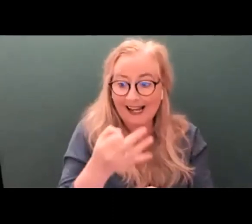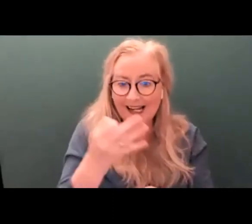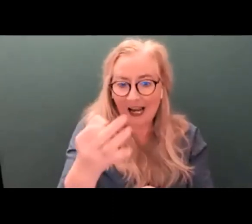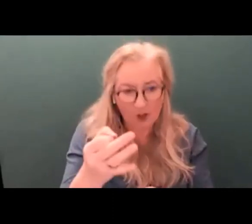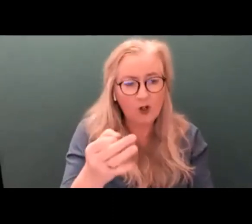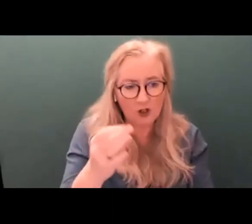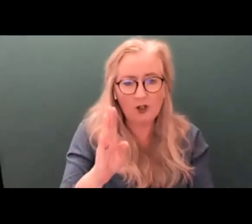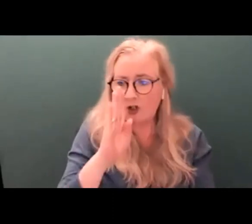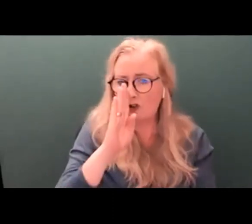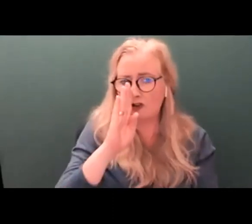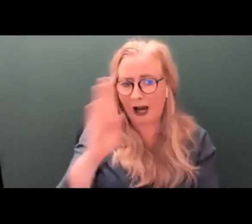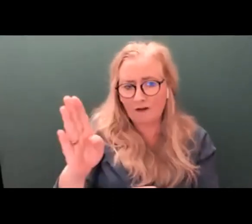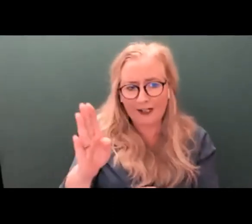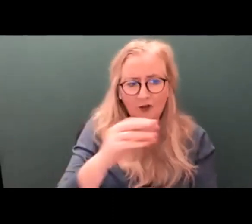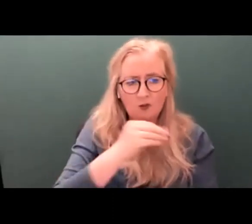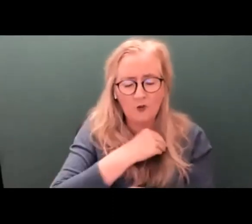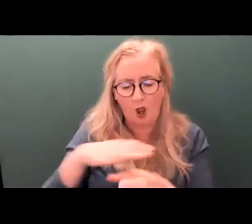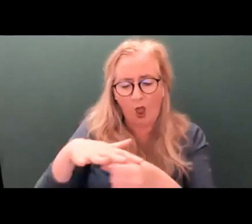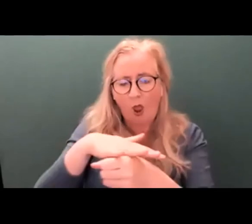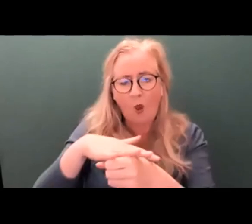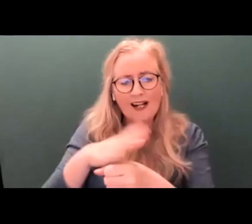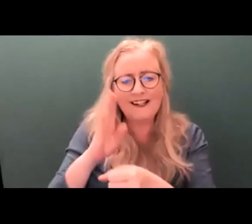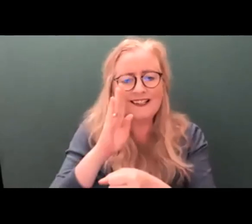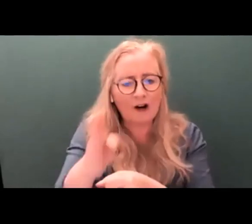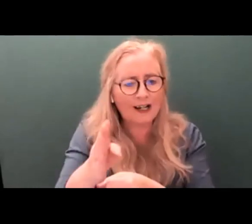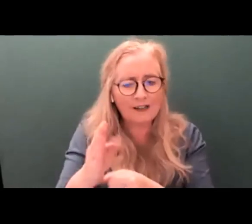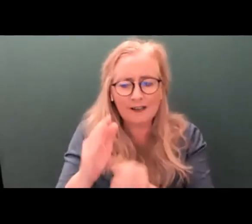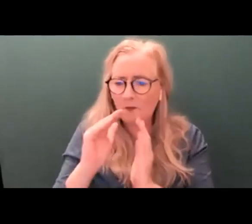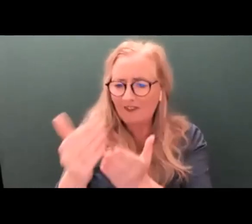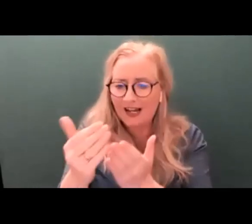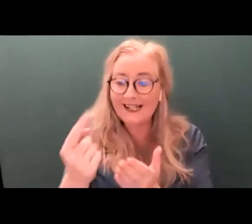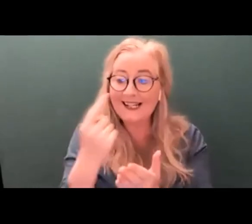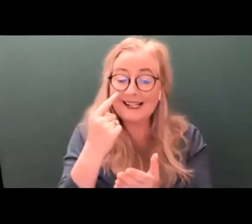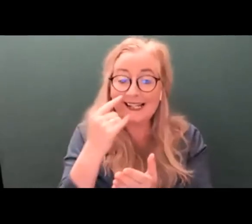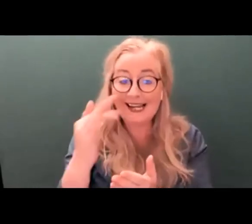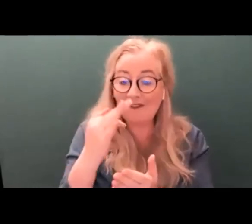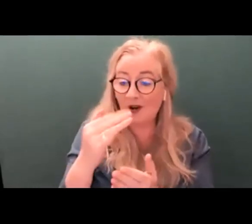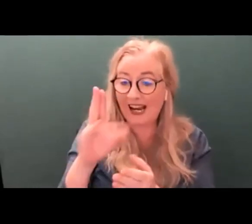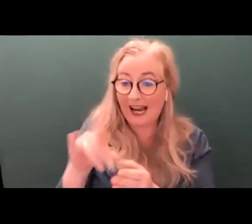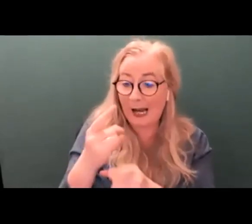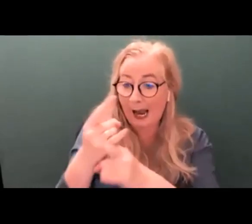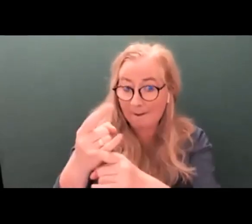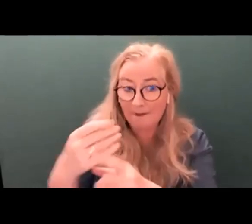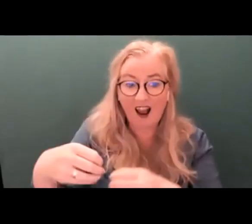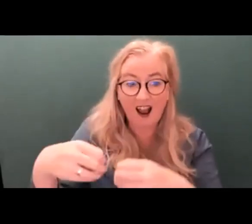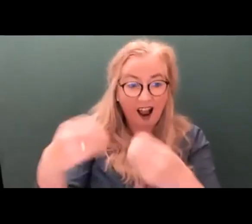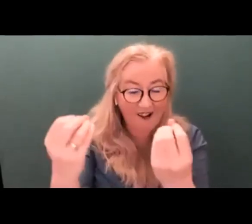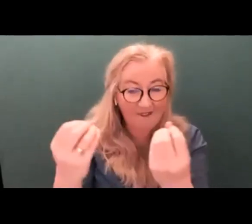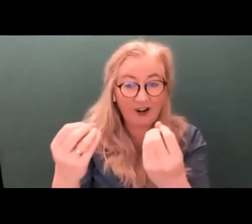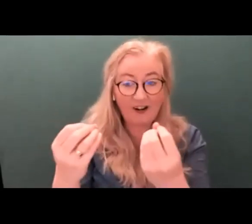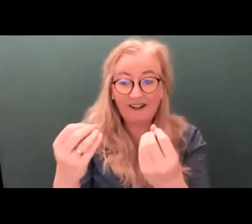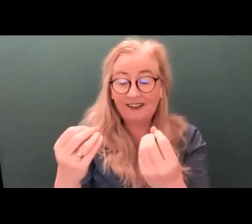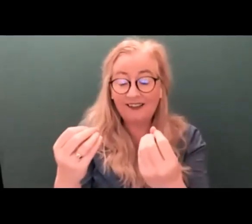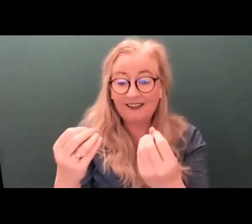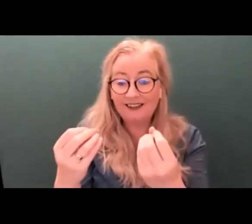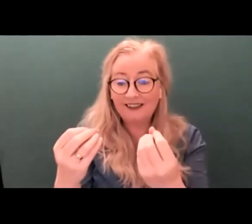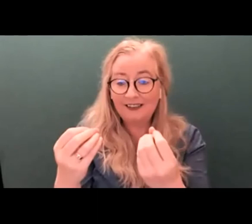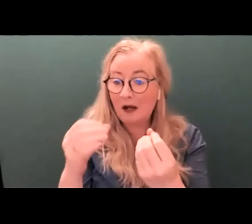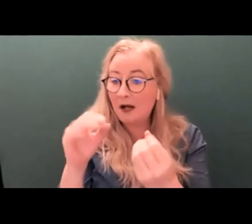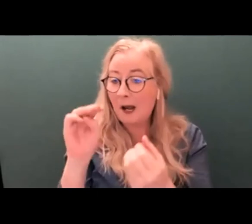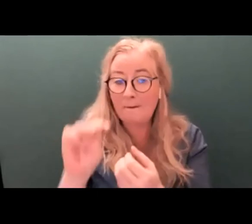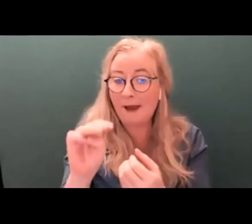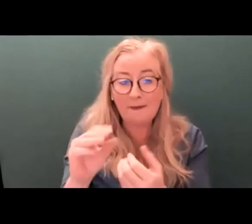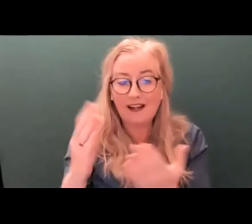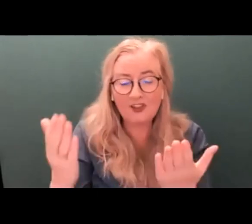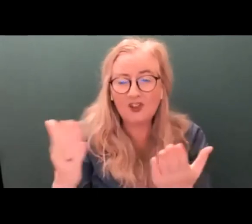directly to your local direct provision centre, see if you can help offer to maybe just,